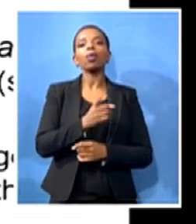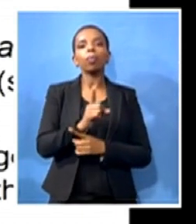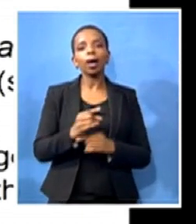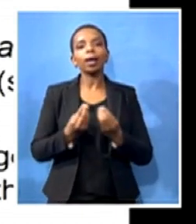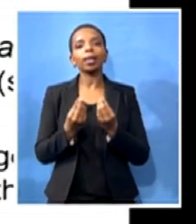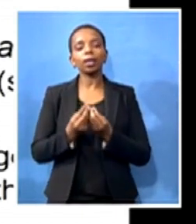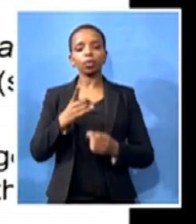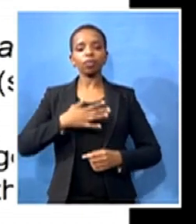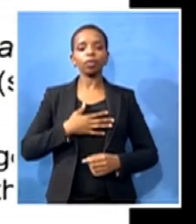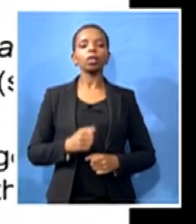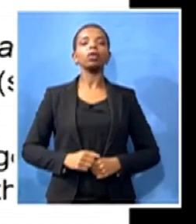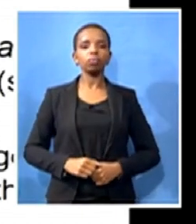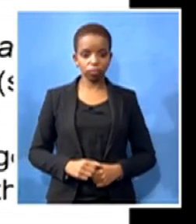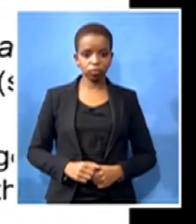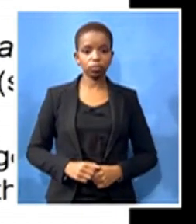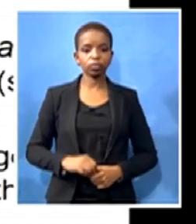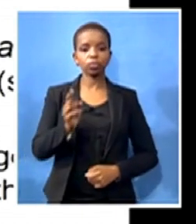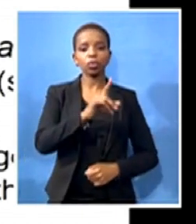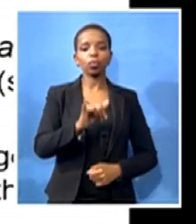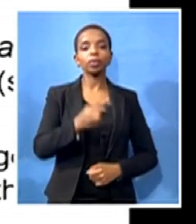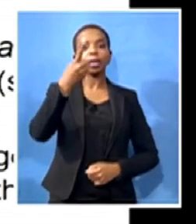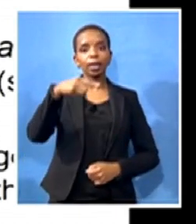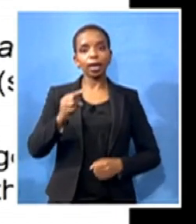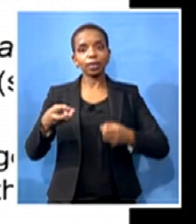more heavily than others?